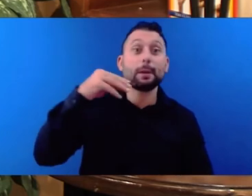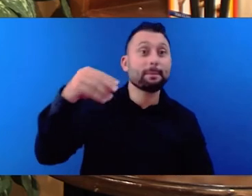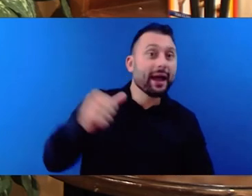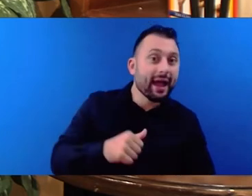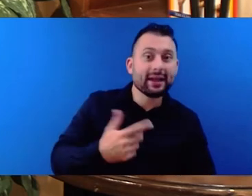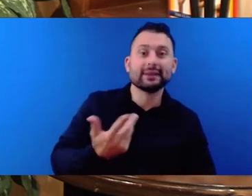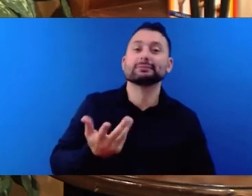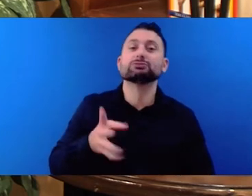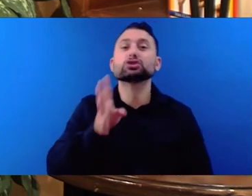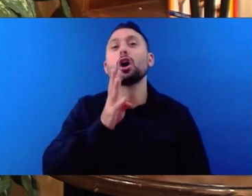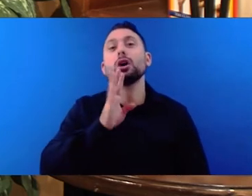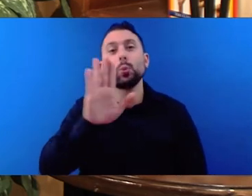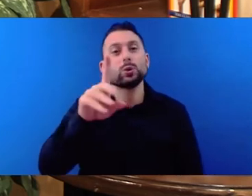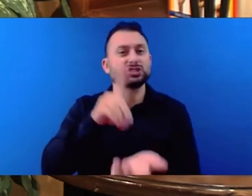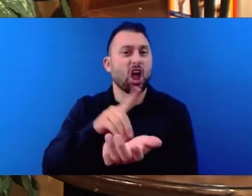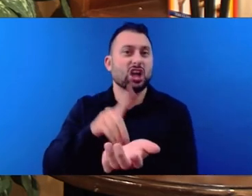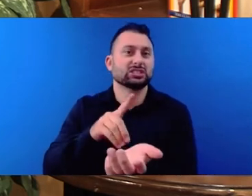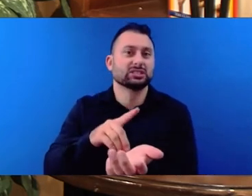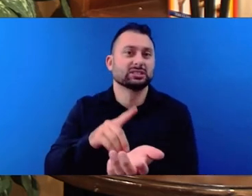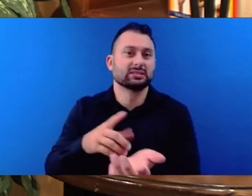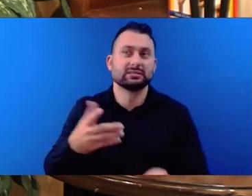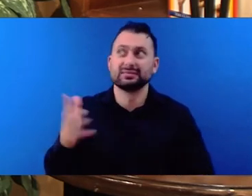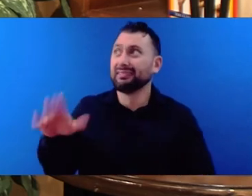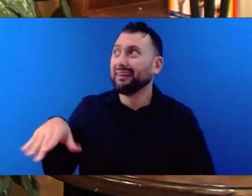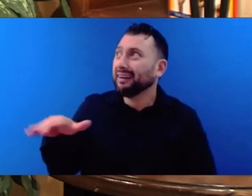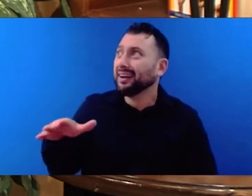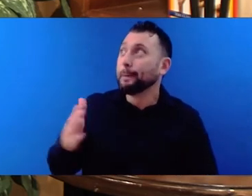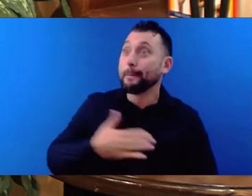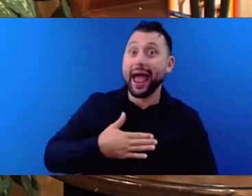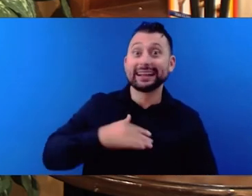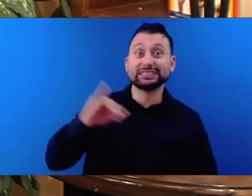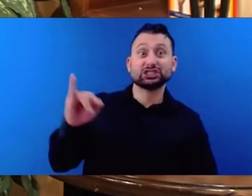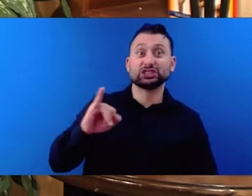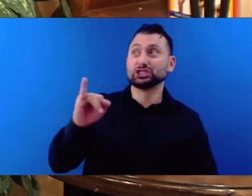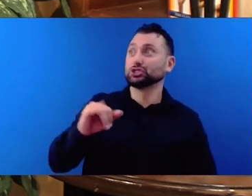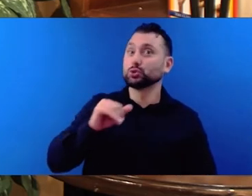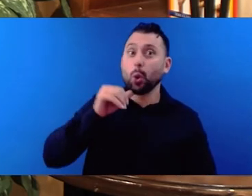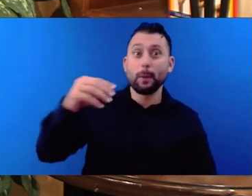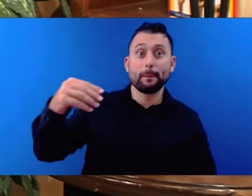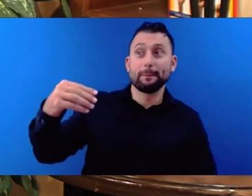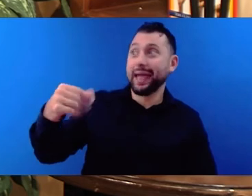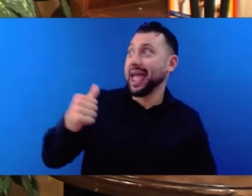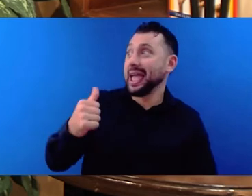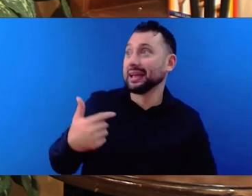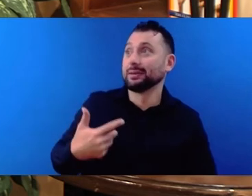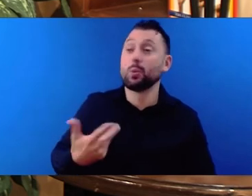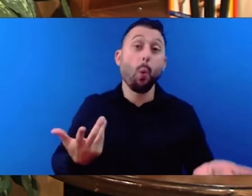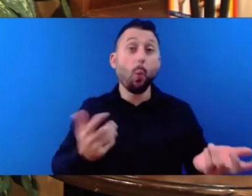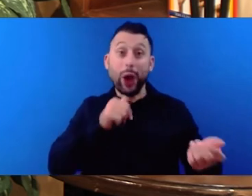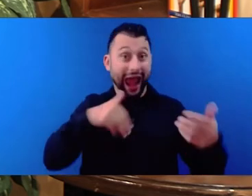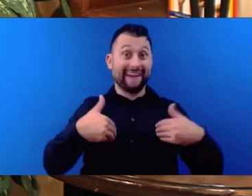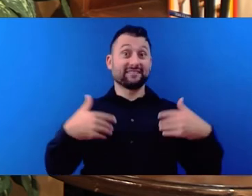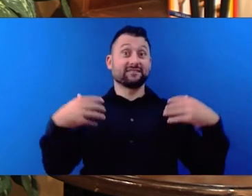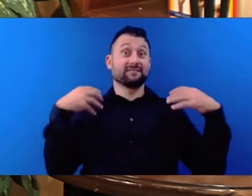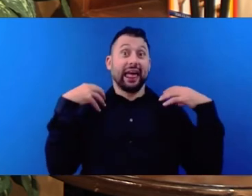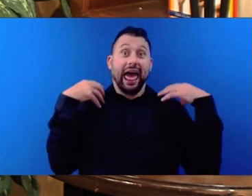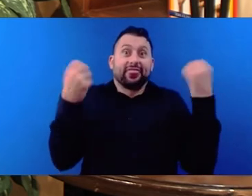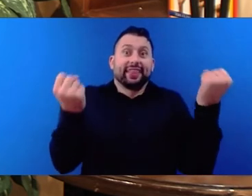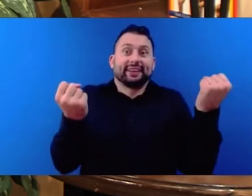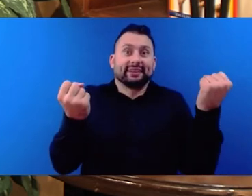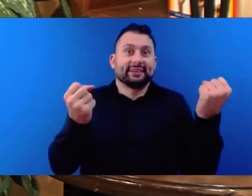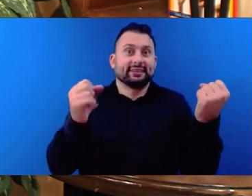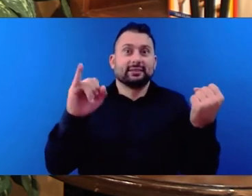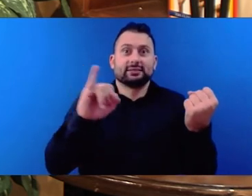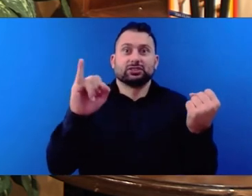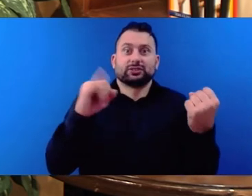their insurance isn't covering it at all, or you don't have insurance. And not only with insulin, I would urge all my patients for any medication that